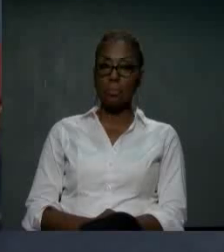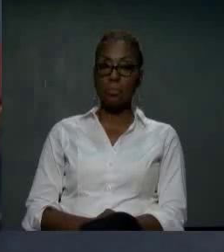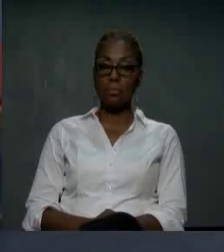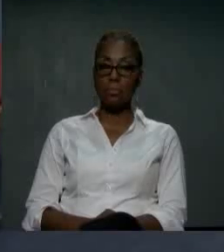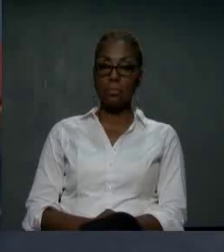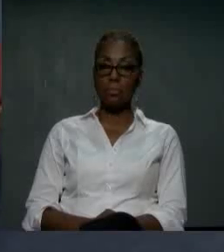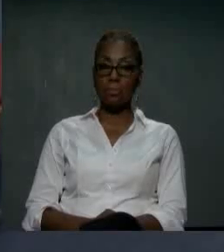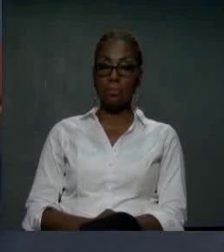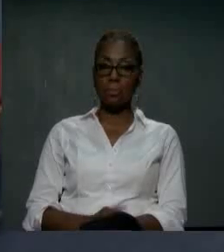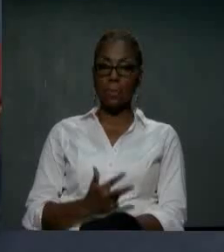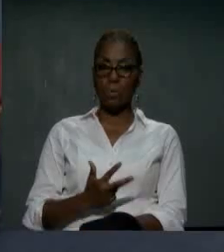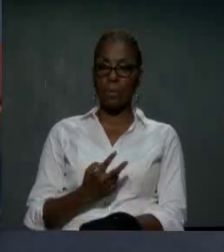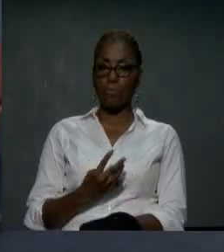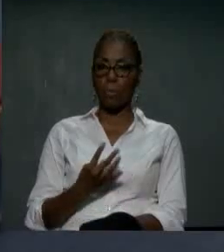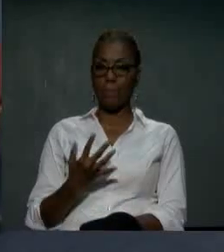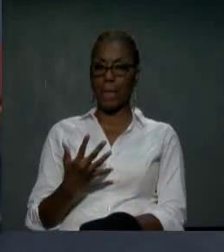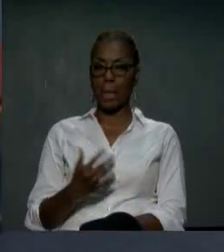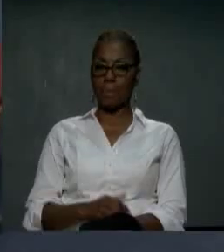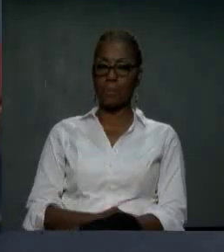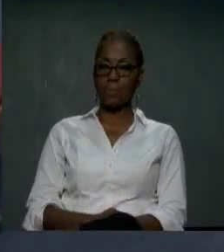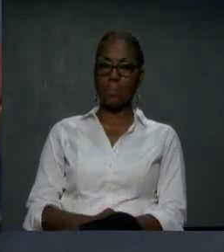3, 4, 5.